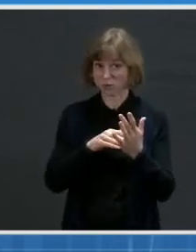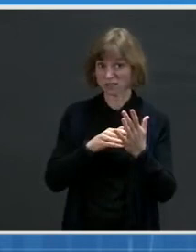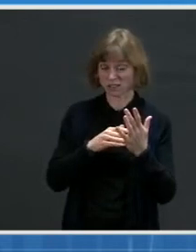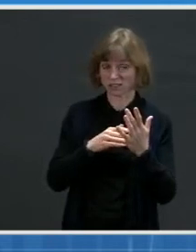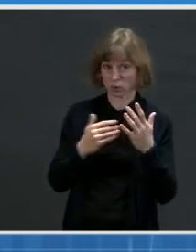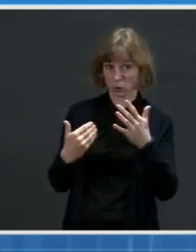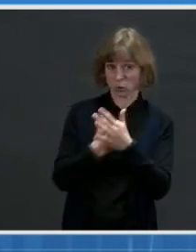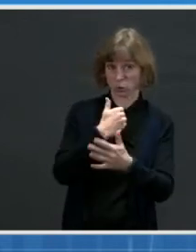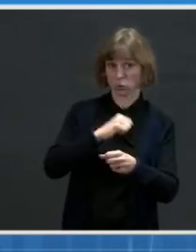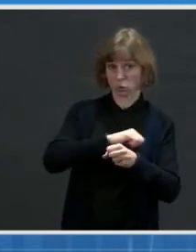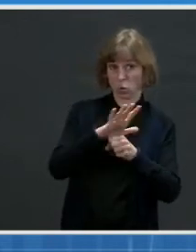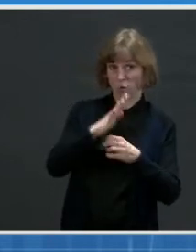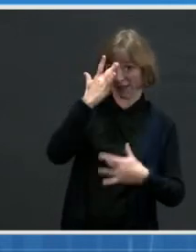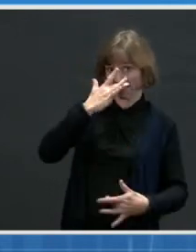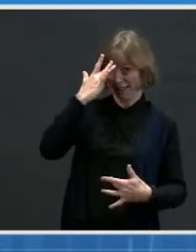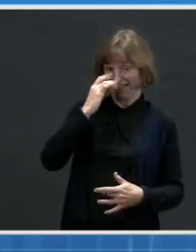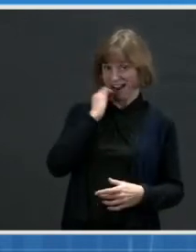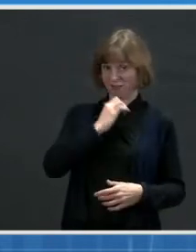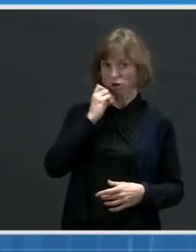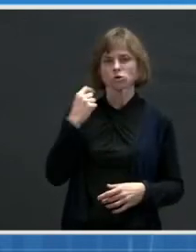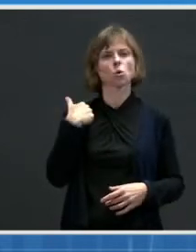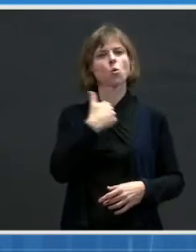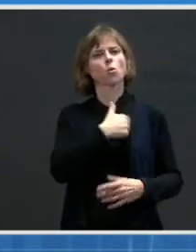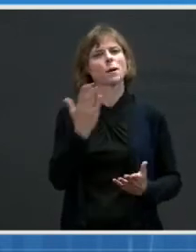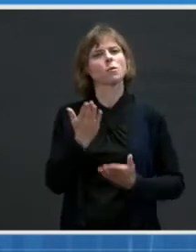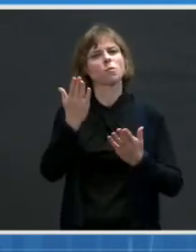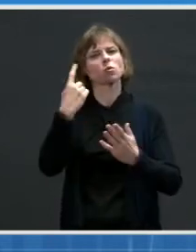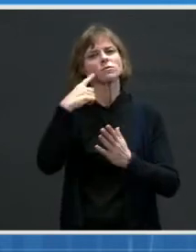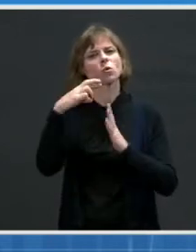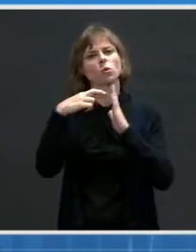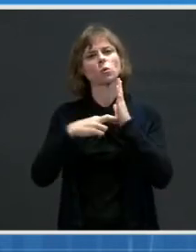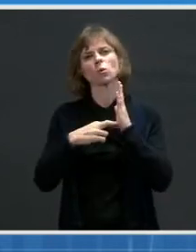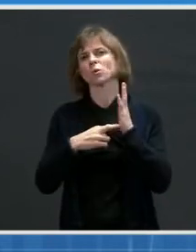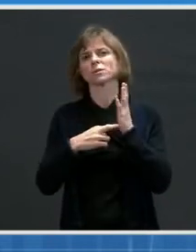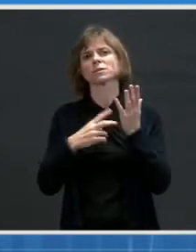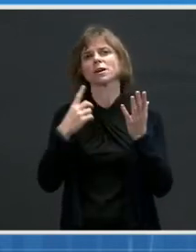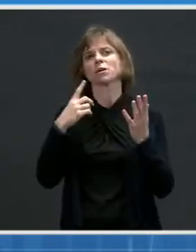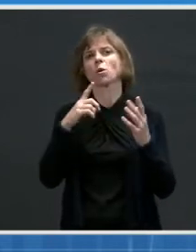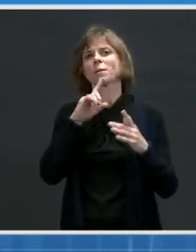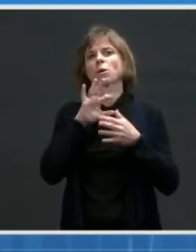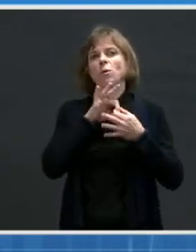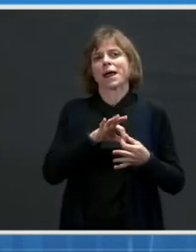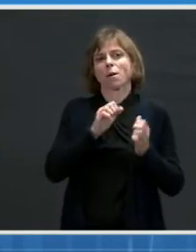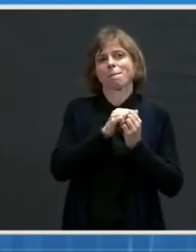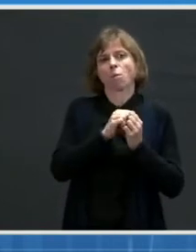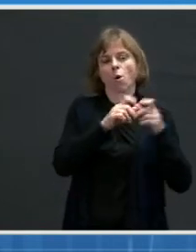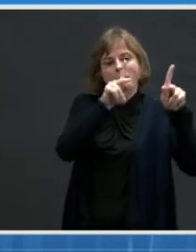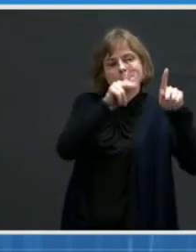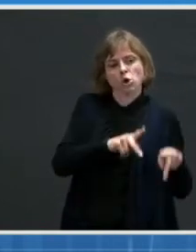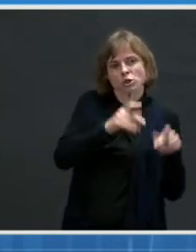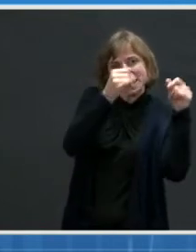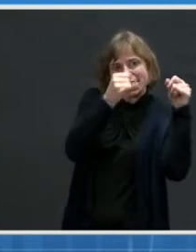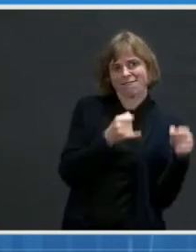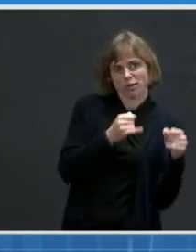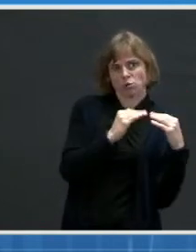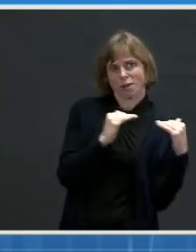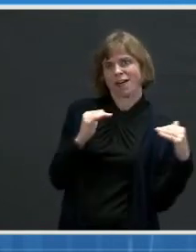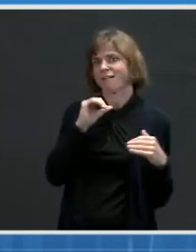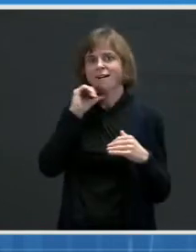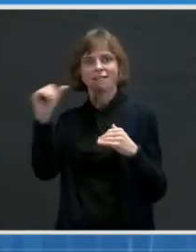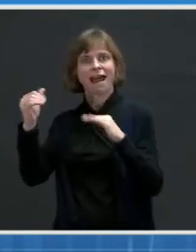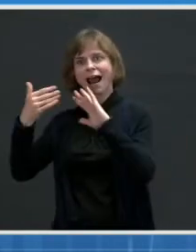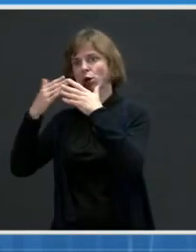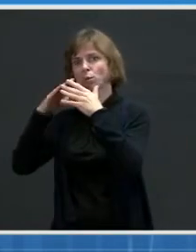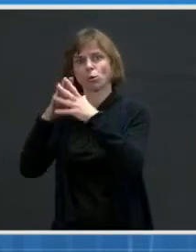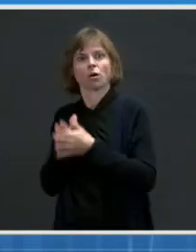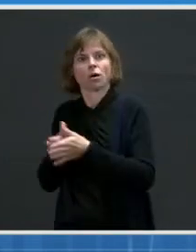might be proposing in terms of guidance will really likely be at the individual level and not at the community level. Let me